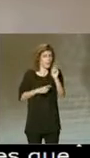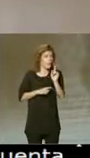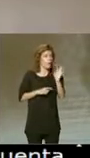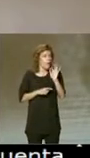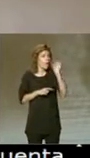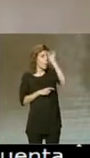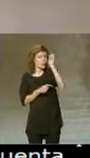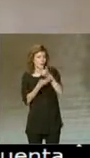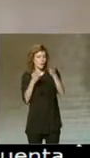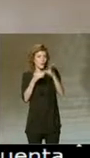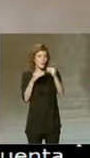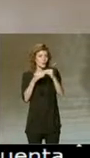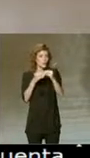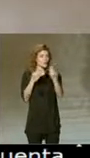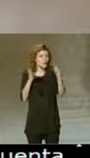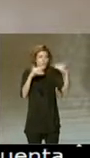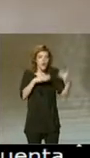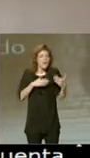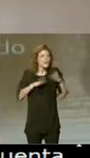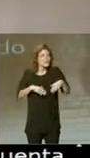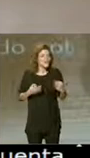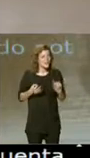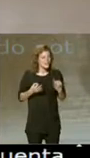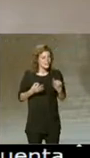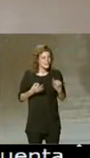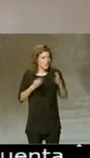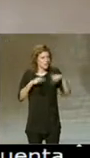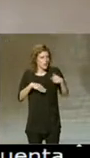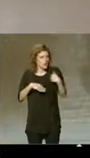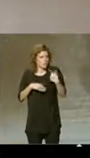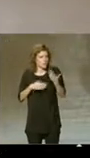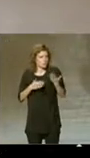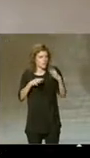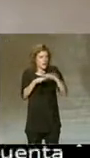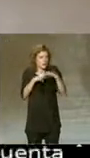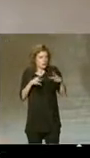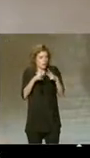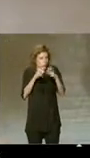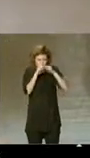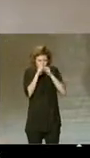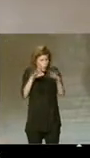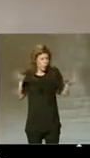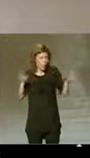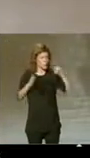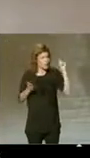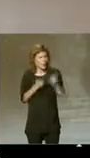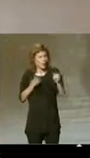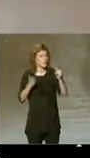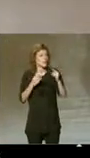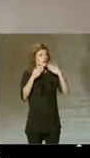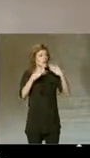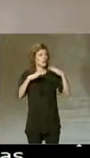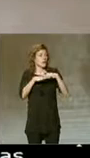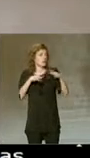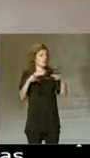they do not take the client's opinions into account, they will go bankrupt. And I'm talking about the